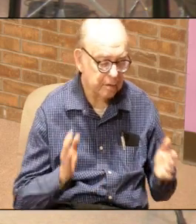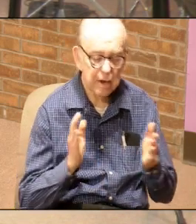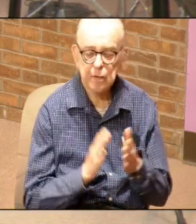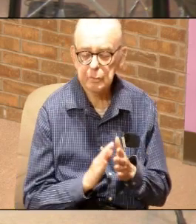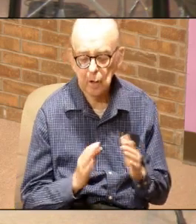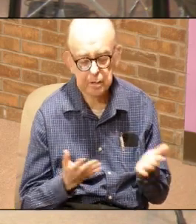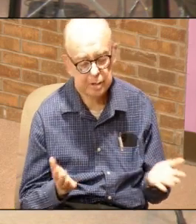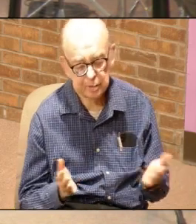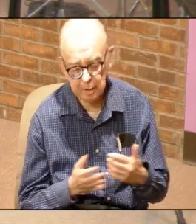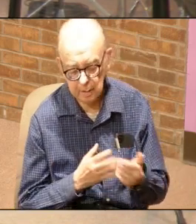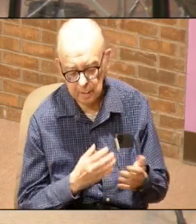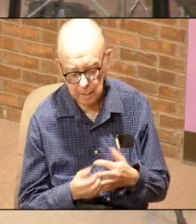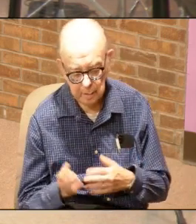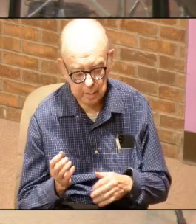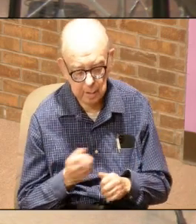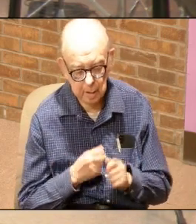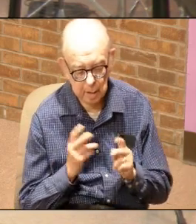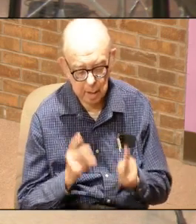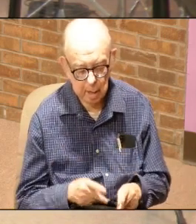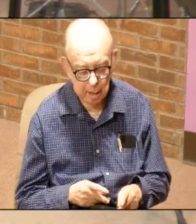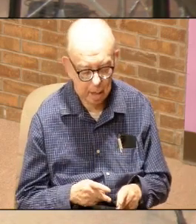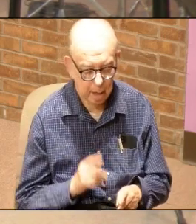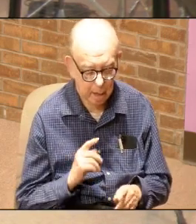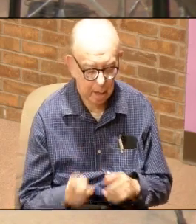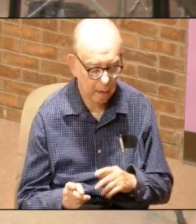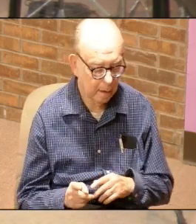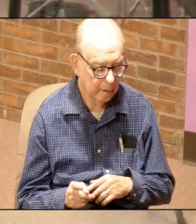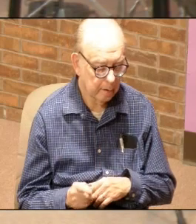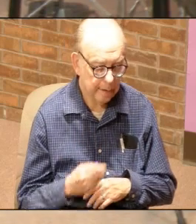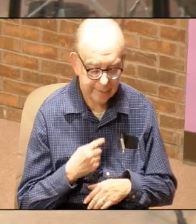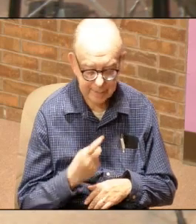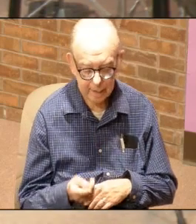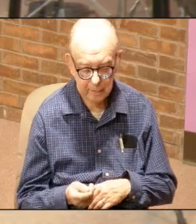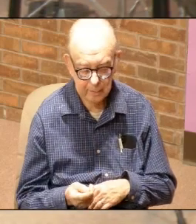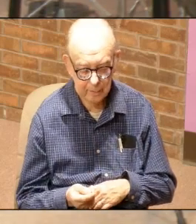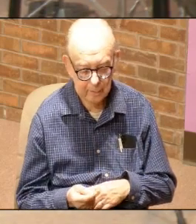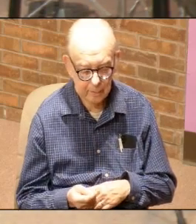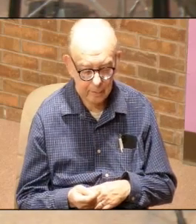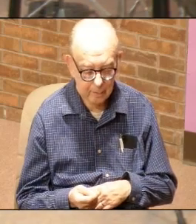little. Every one of us aren't going to go down the street and say,